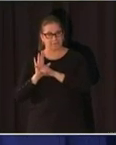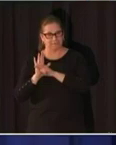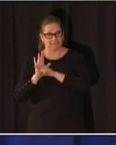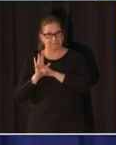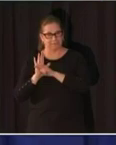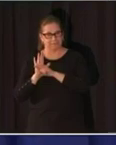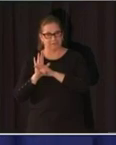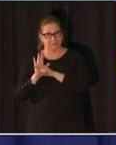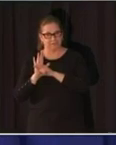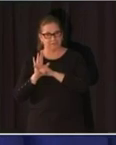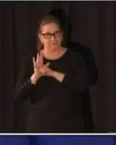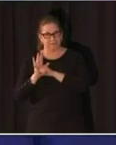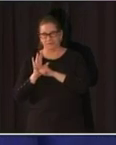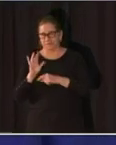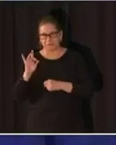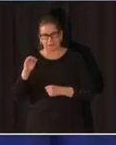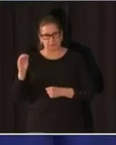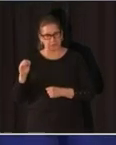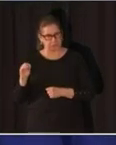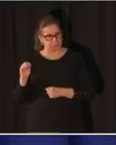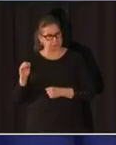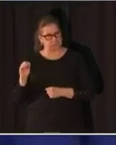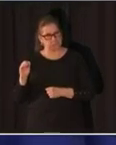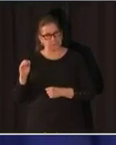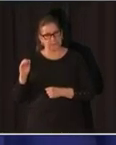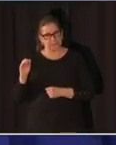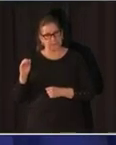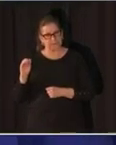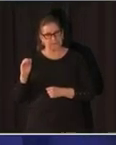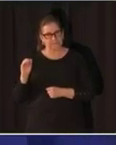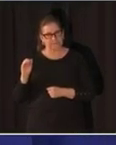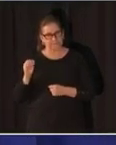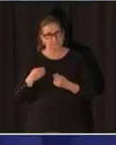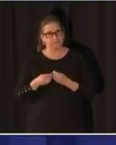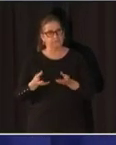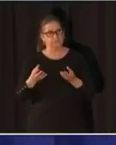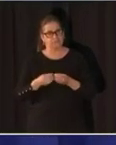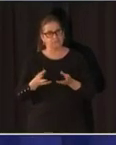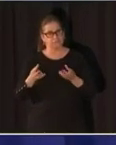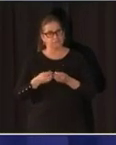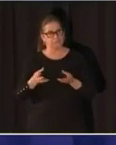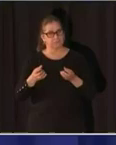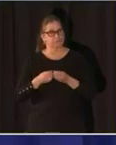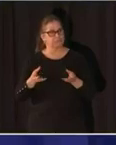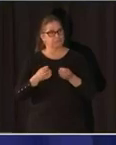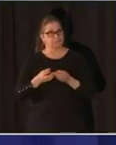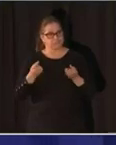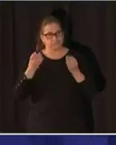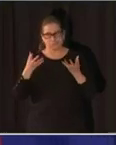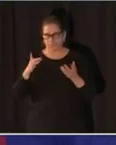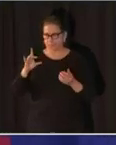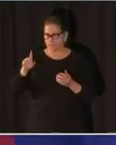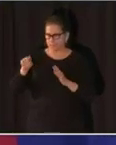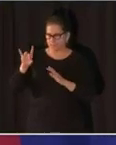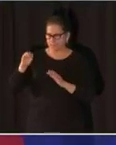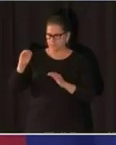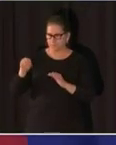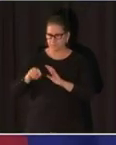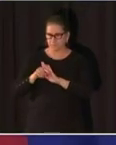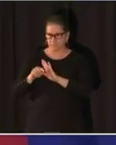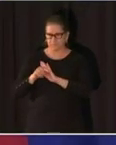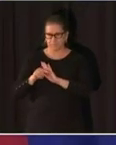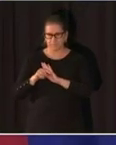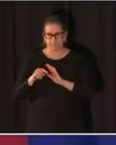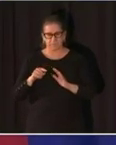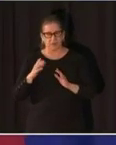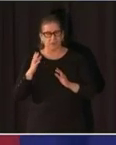that people are getting these tests simply because they're asking their doctors because they want to feel better about it? Well,